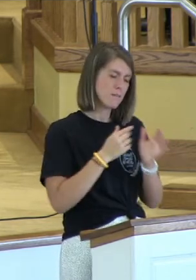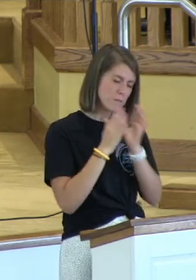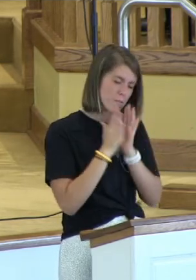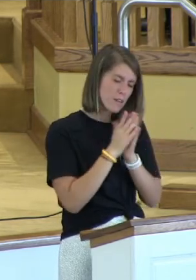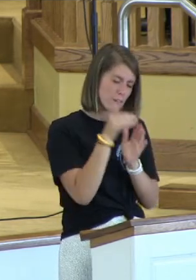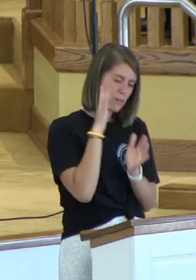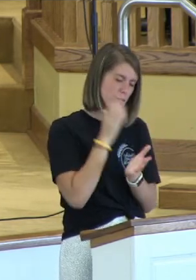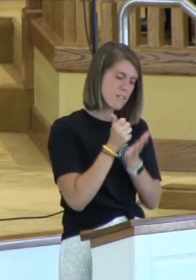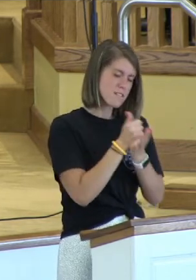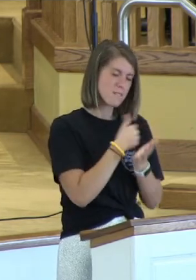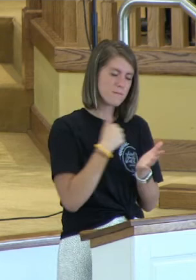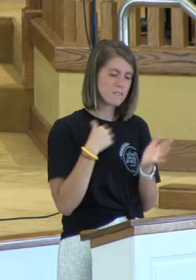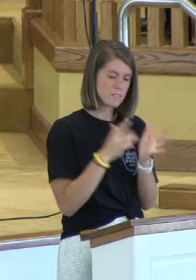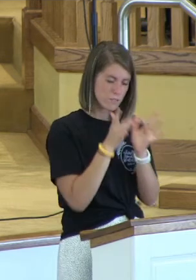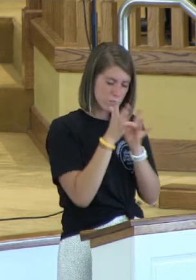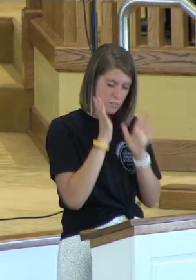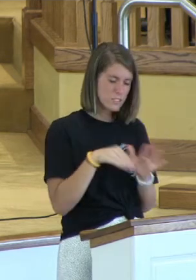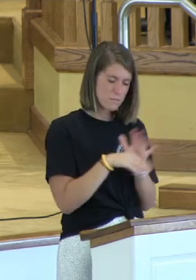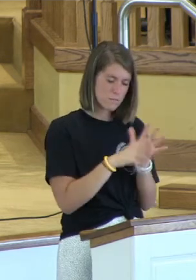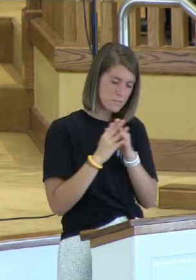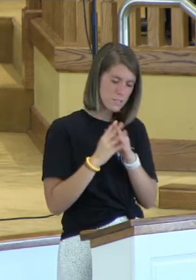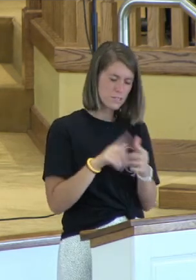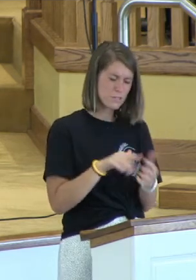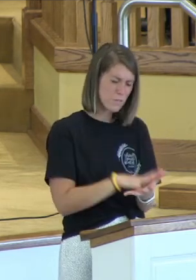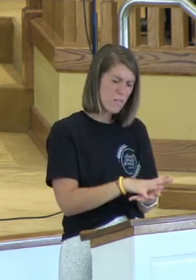that you'd help us as Christians in America to learn